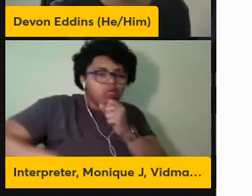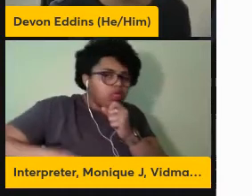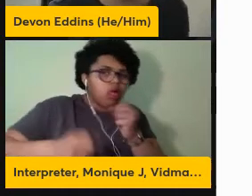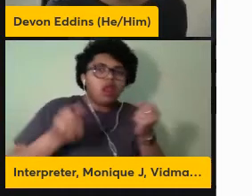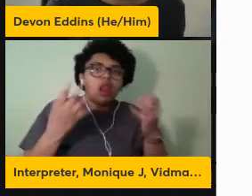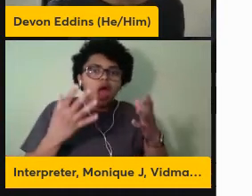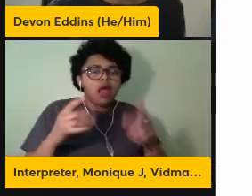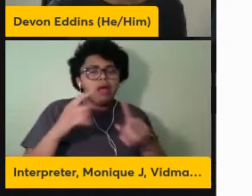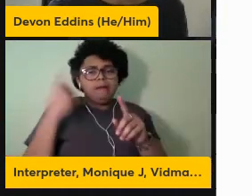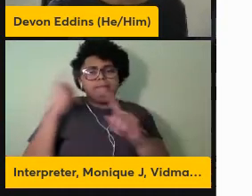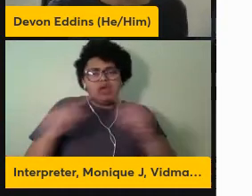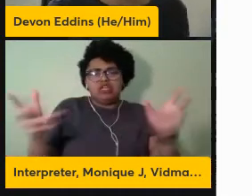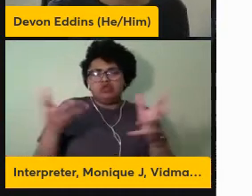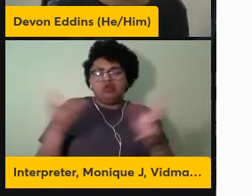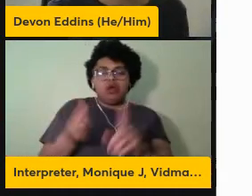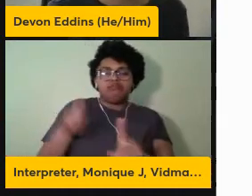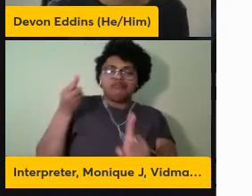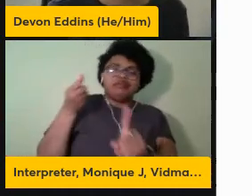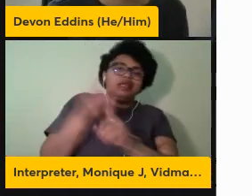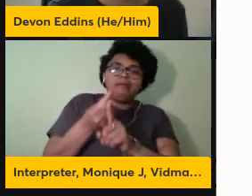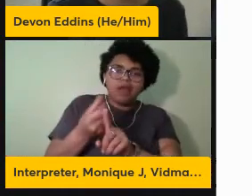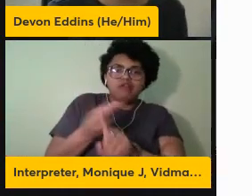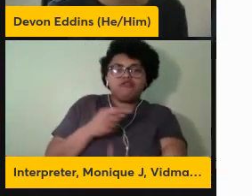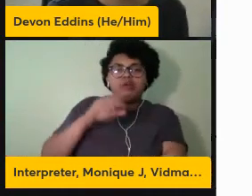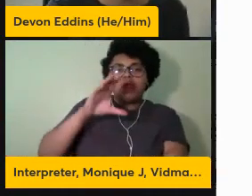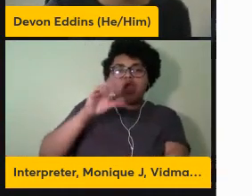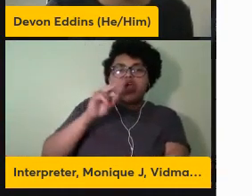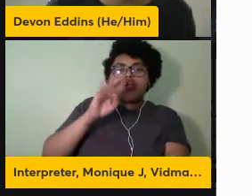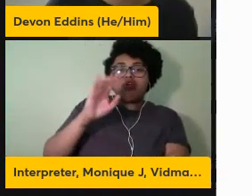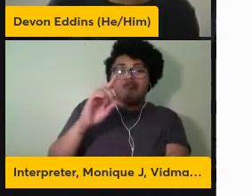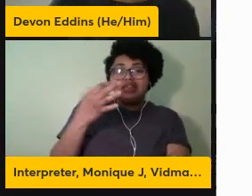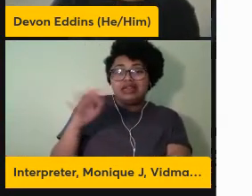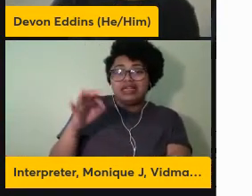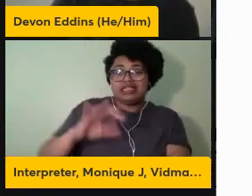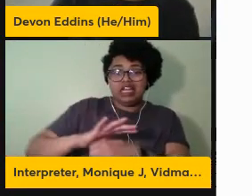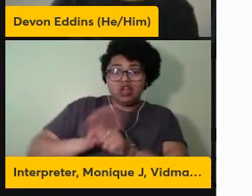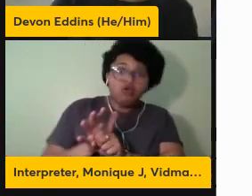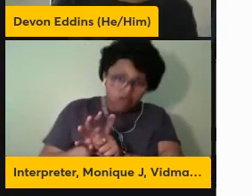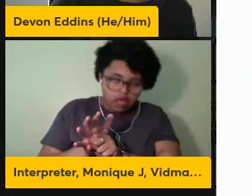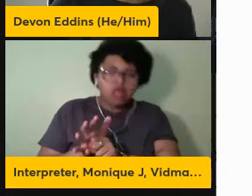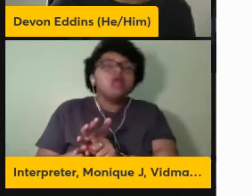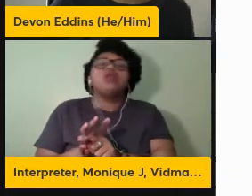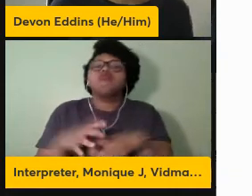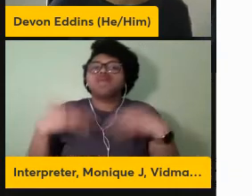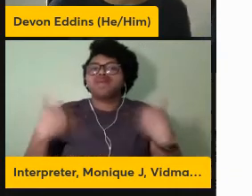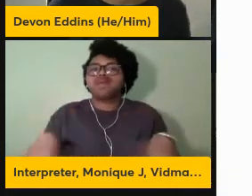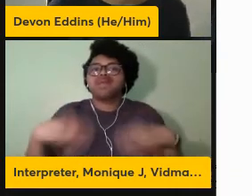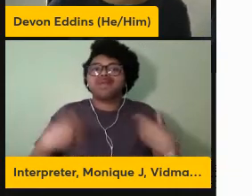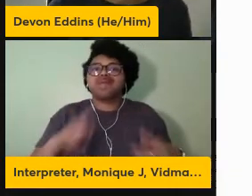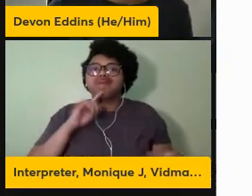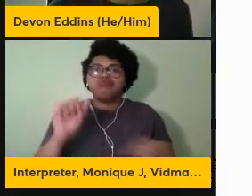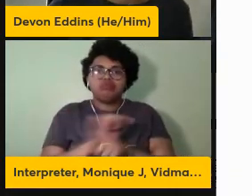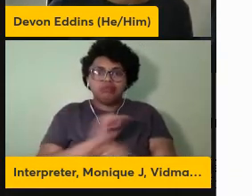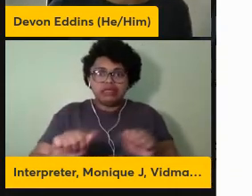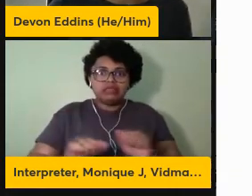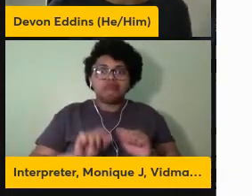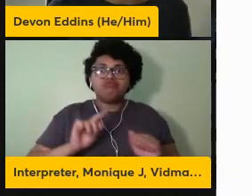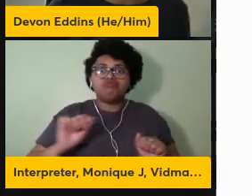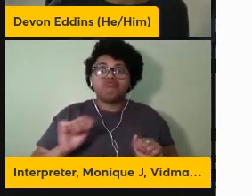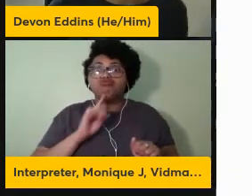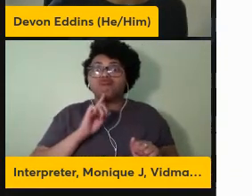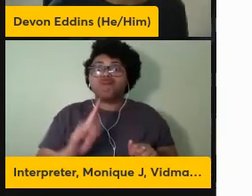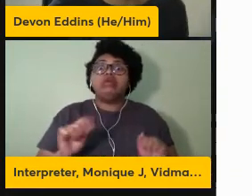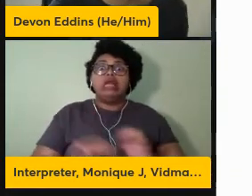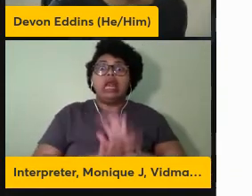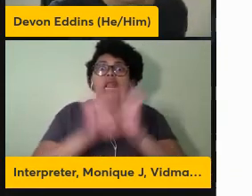our reality for almost going on 2 years now, and it has been